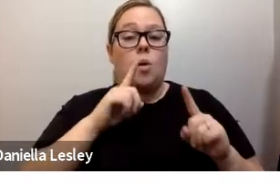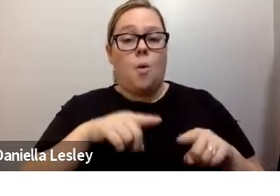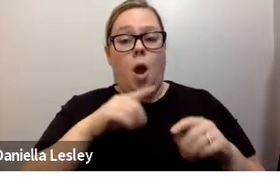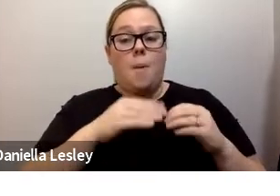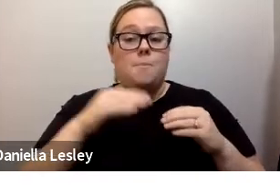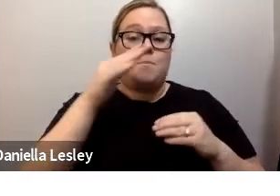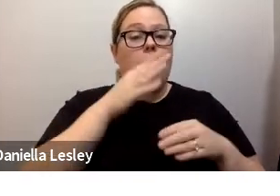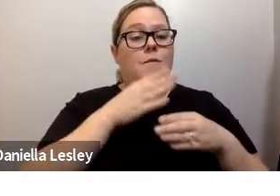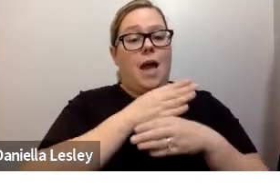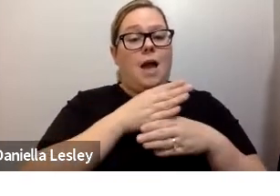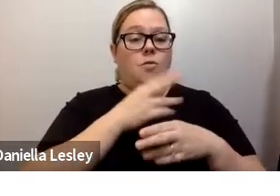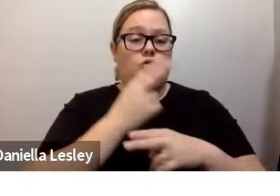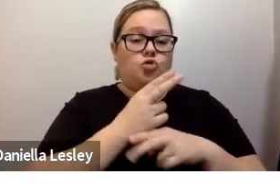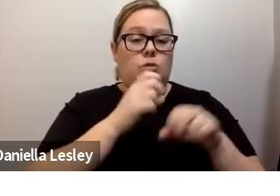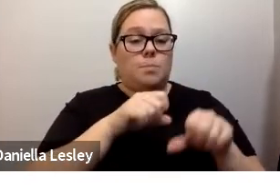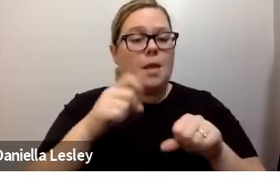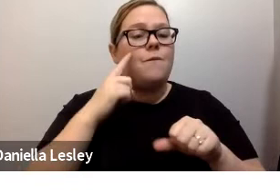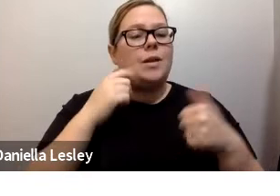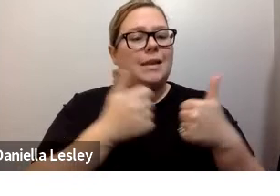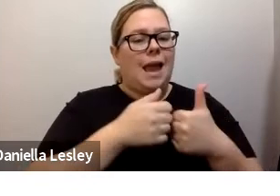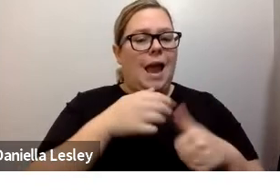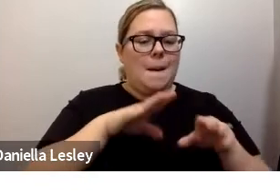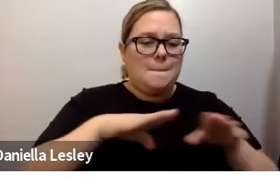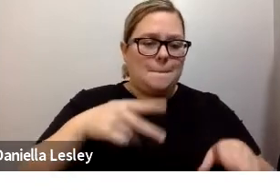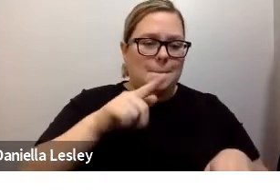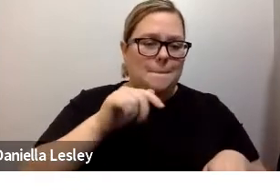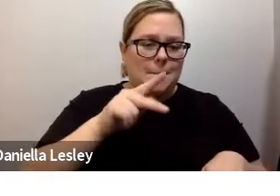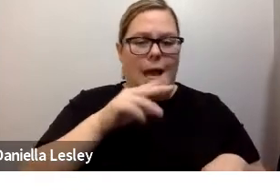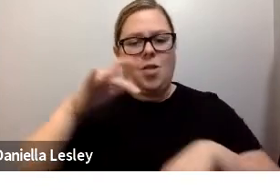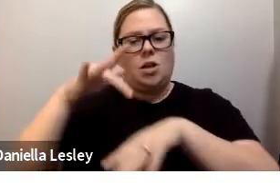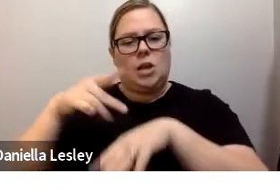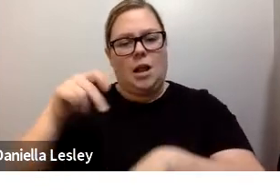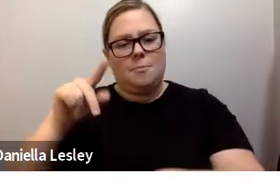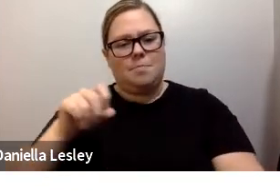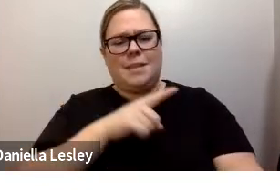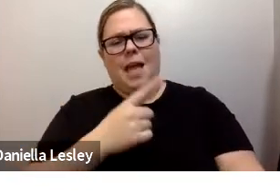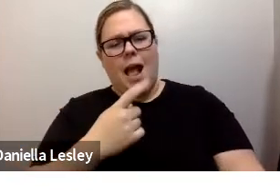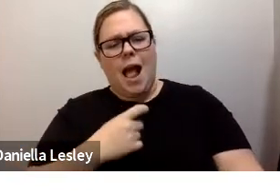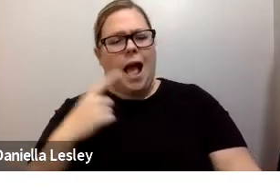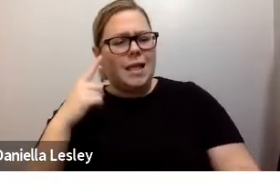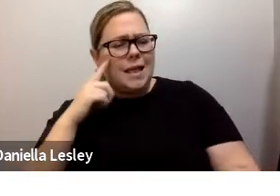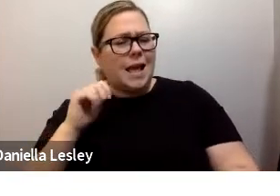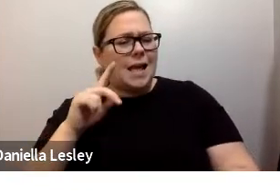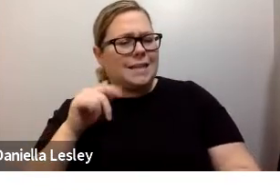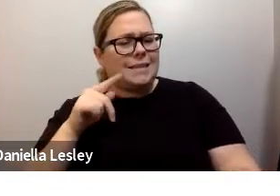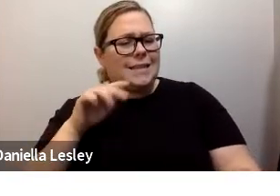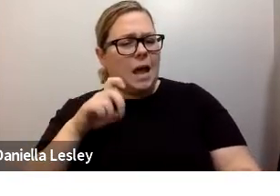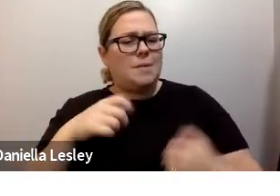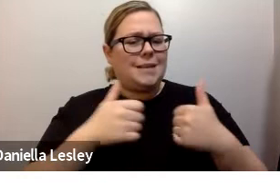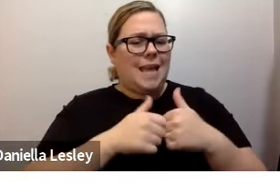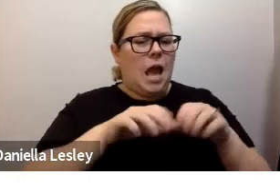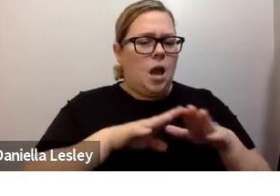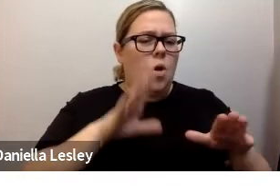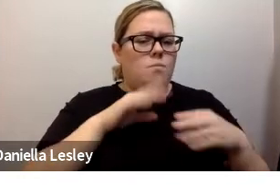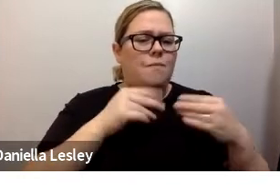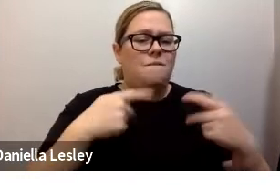game plank and the touchpads. They're asked questions such as, I think the adapted gaming board would provide a physical activity option